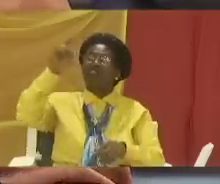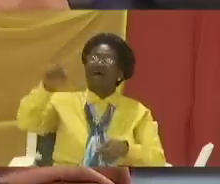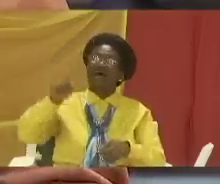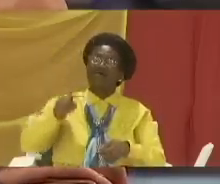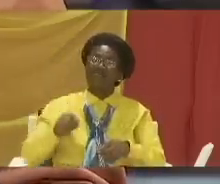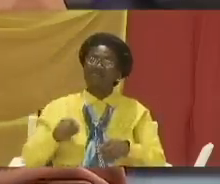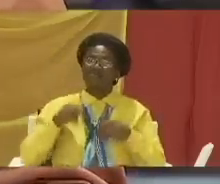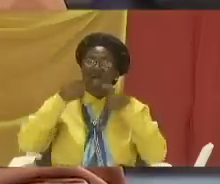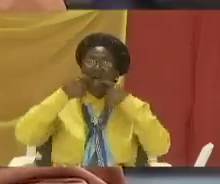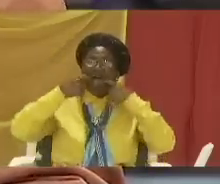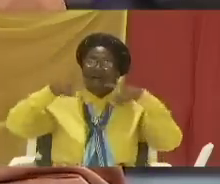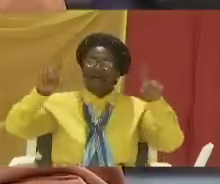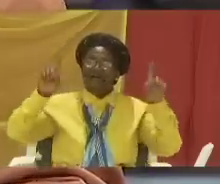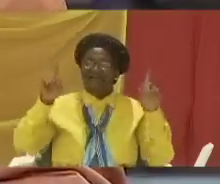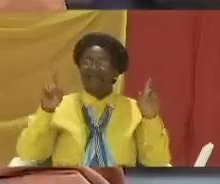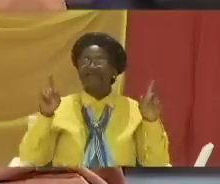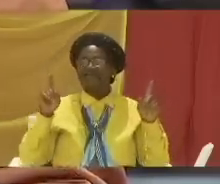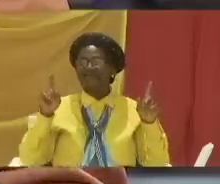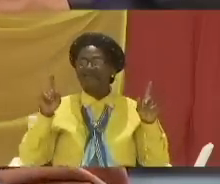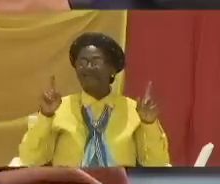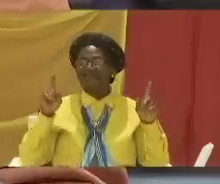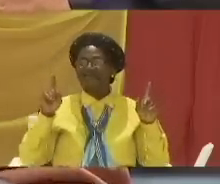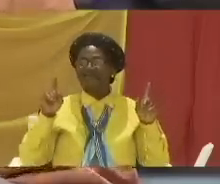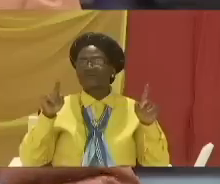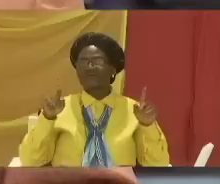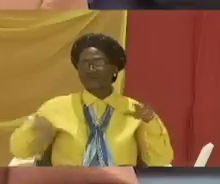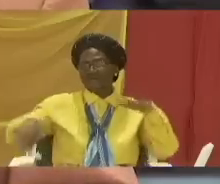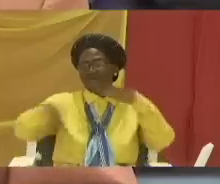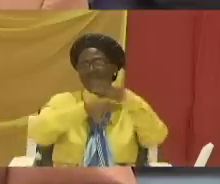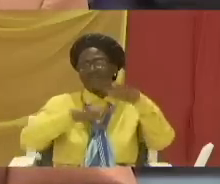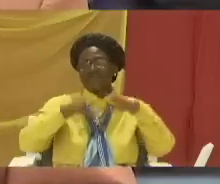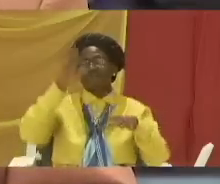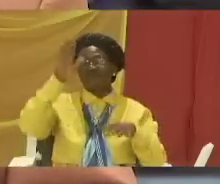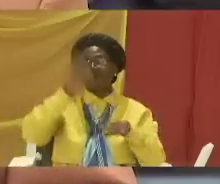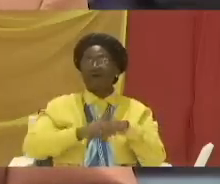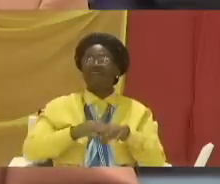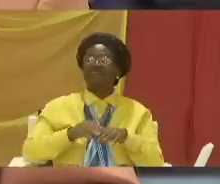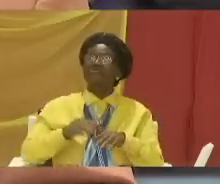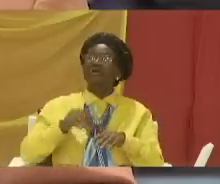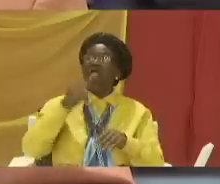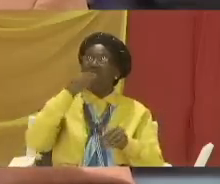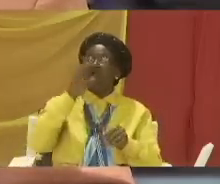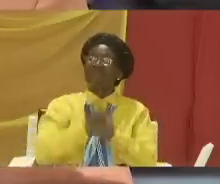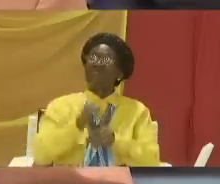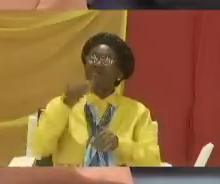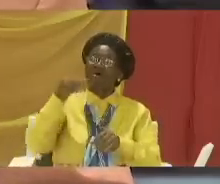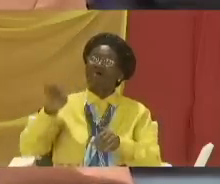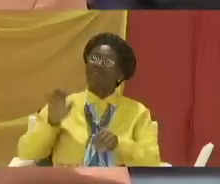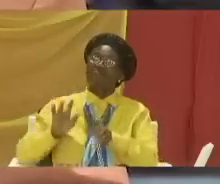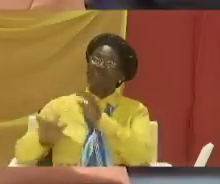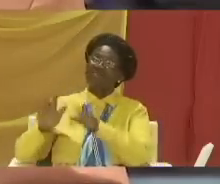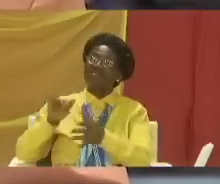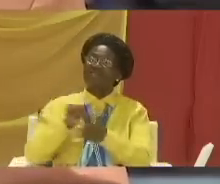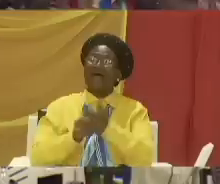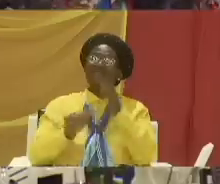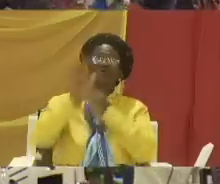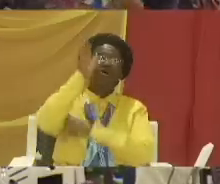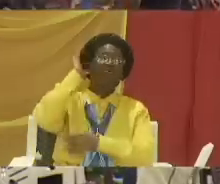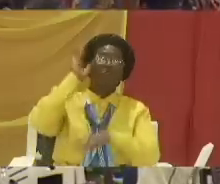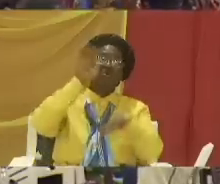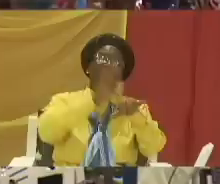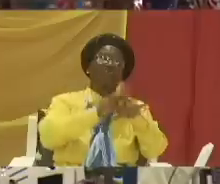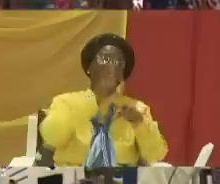based on the covenant of mercy, that God will touch somebody here tonight.